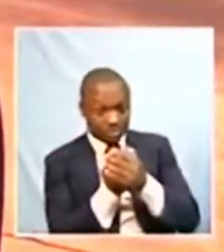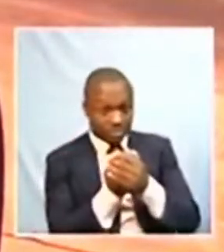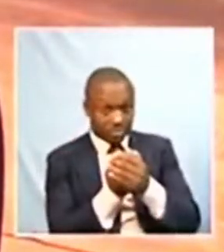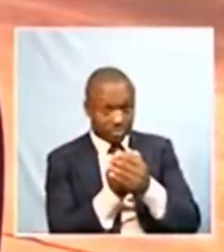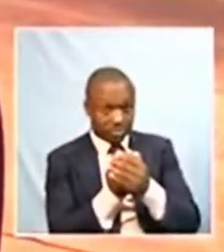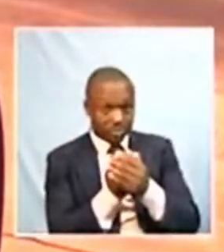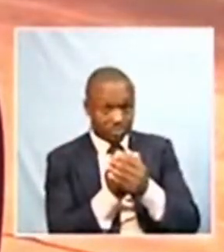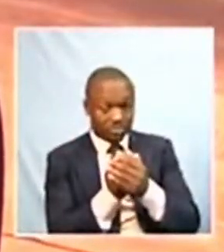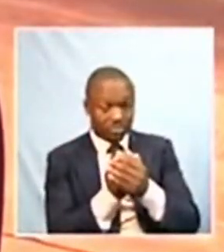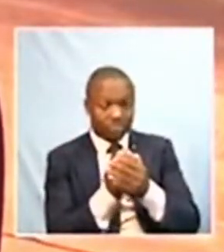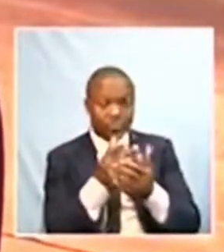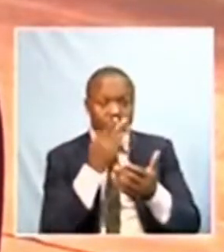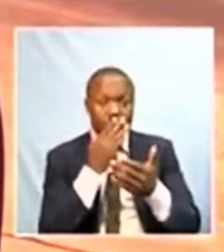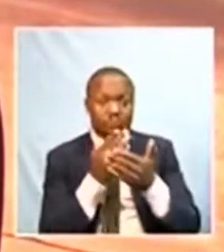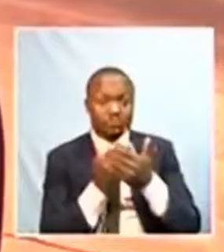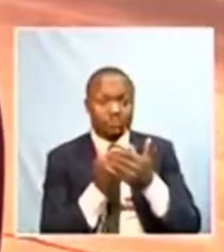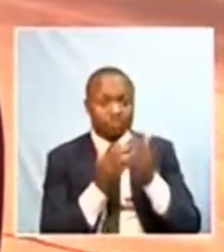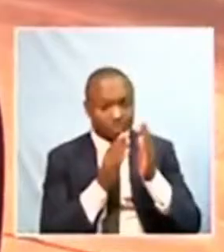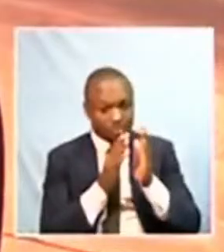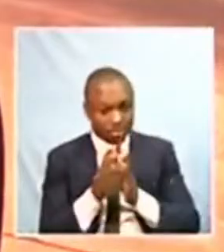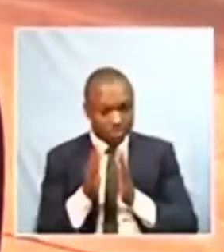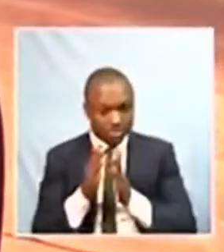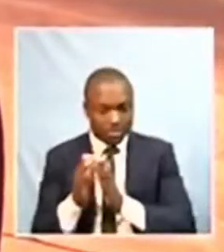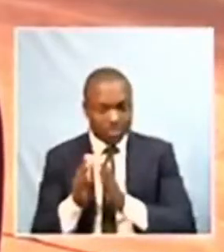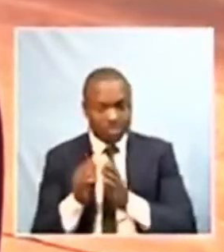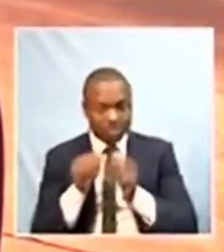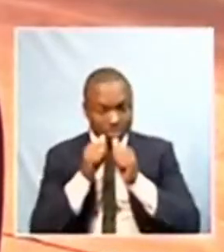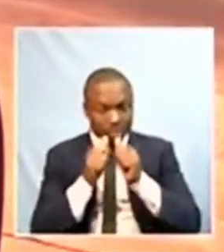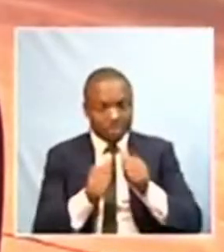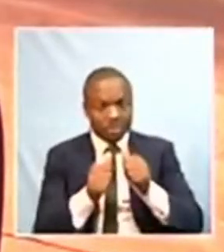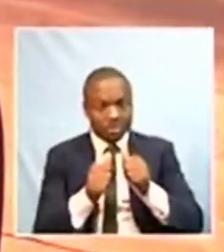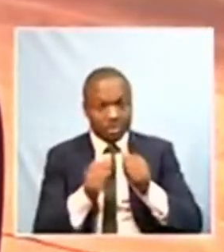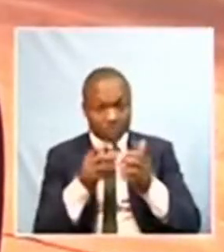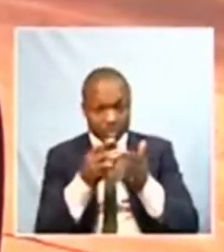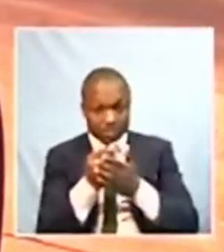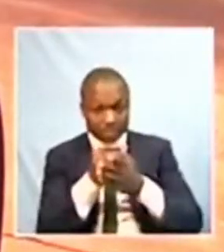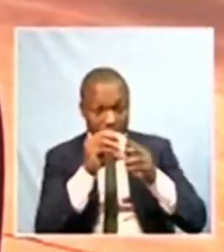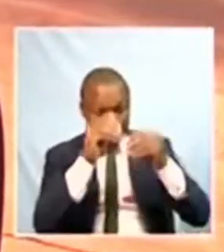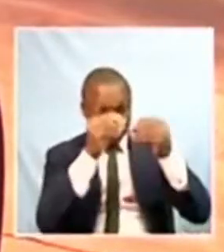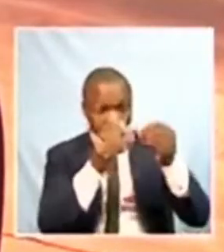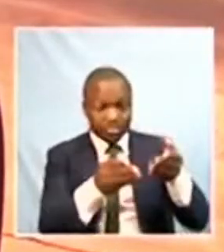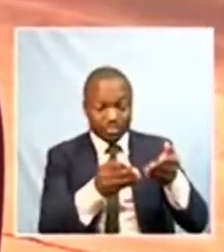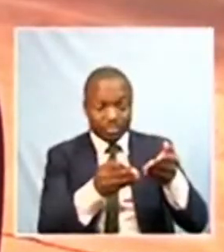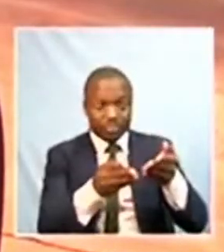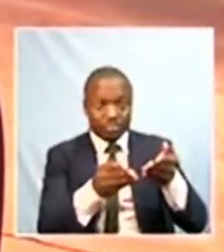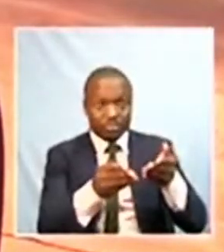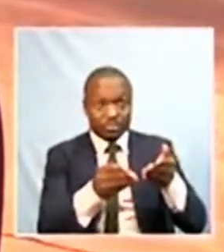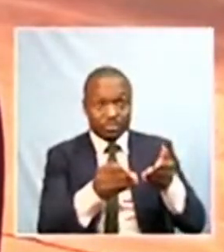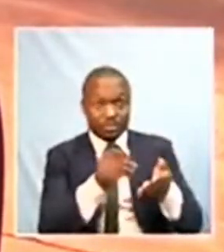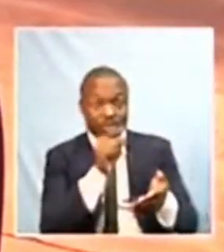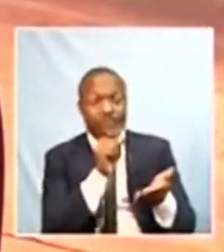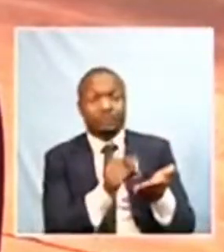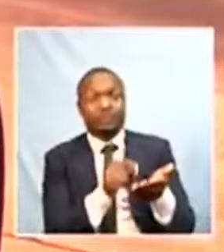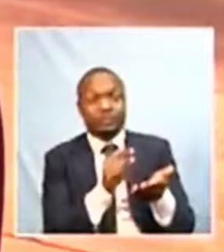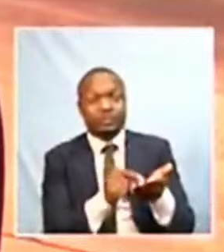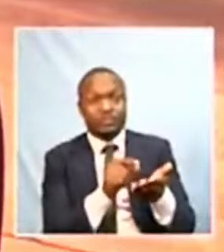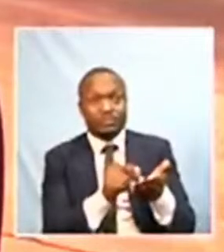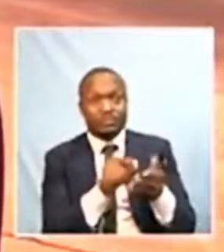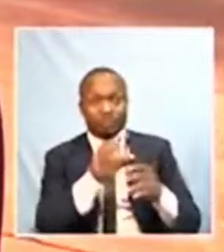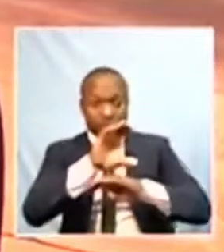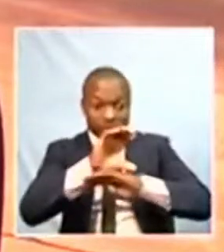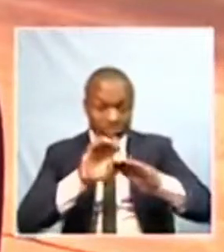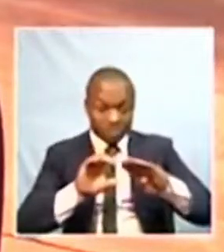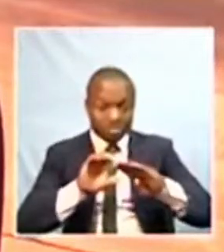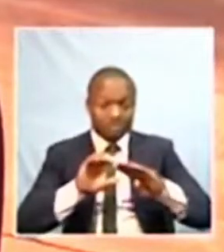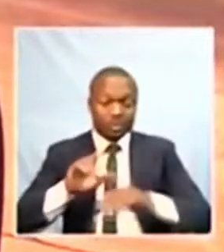the appropriate design according to the funds that had initially been allocated, Chair. I think that also attributed